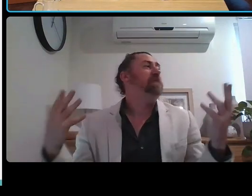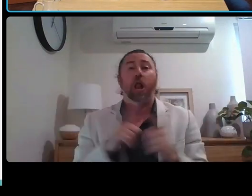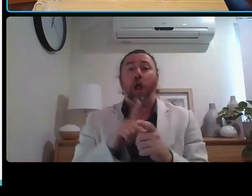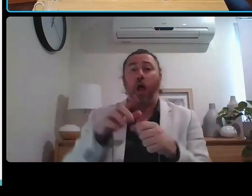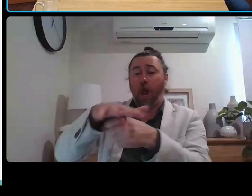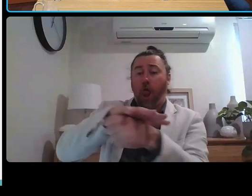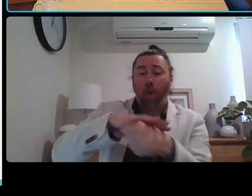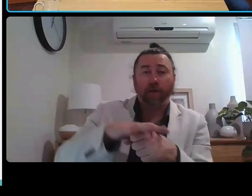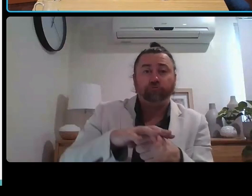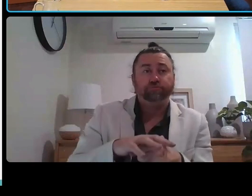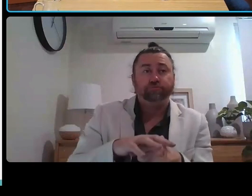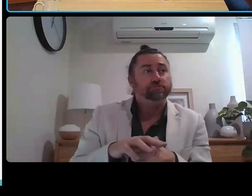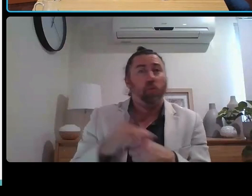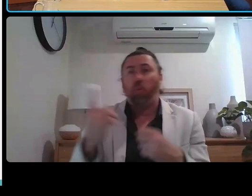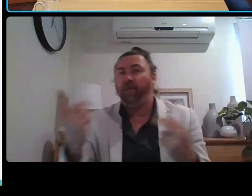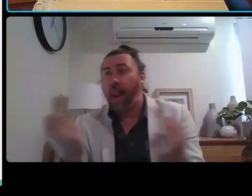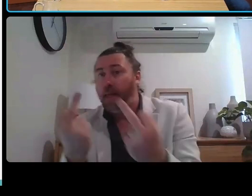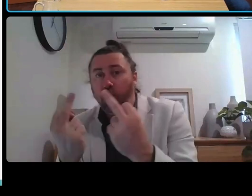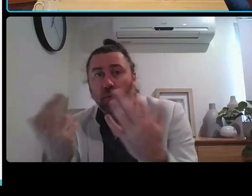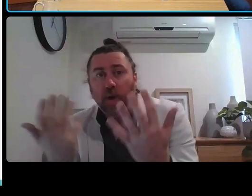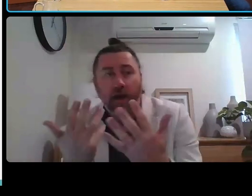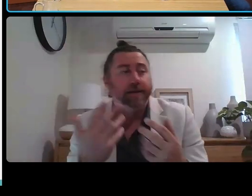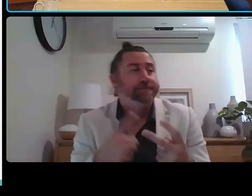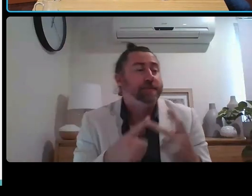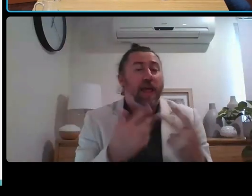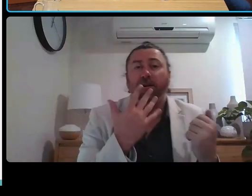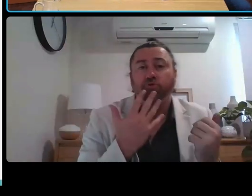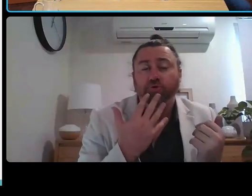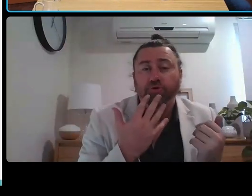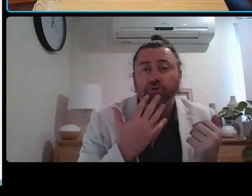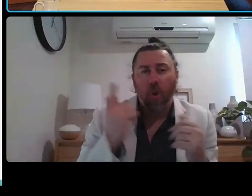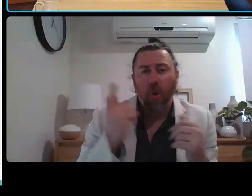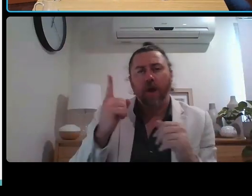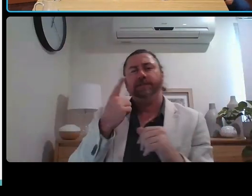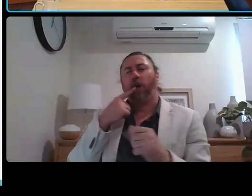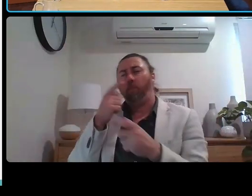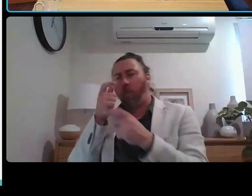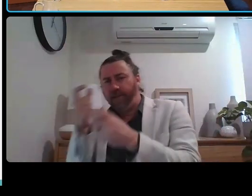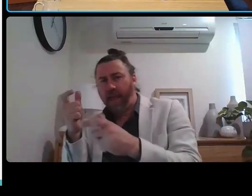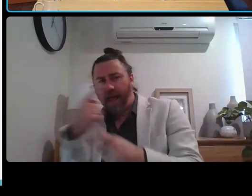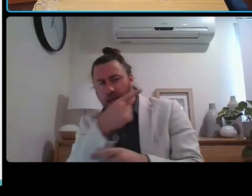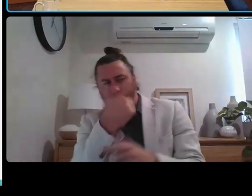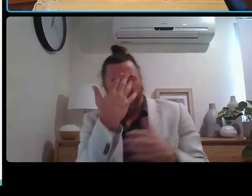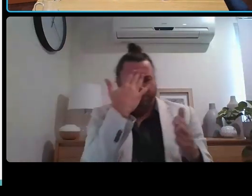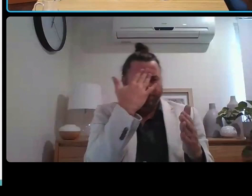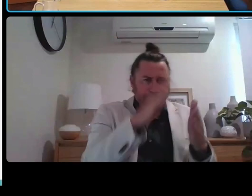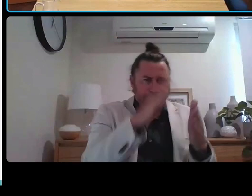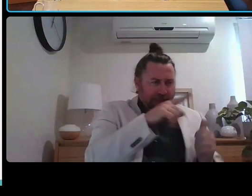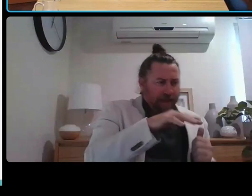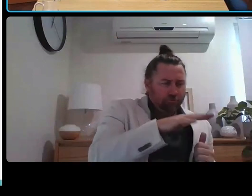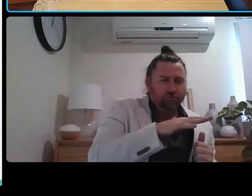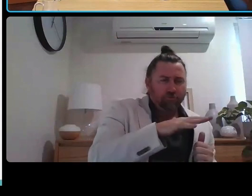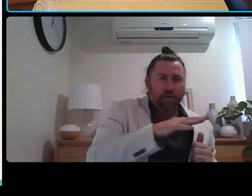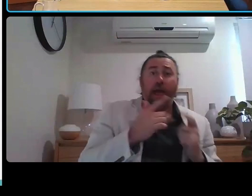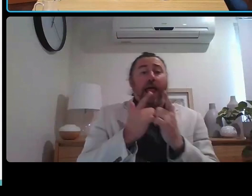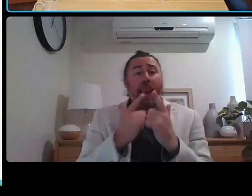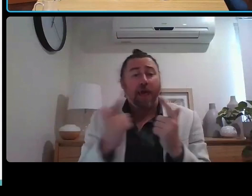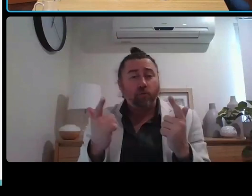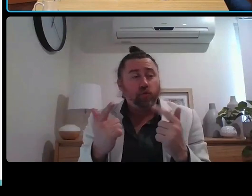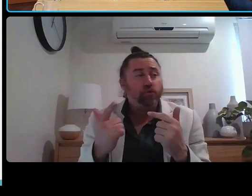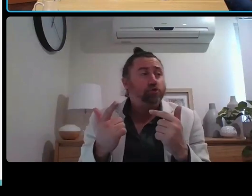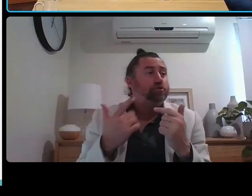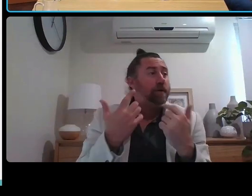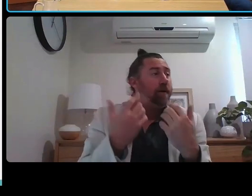and availability, cost, care type, specialisations, language, and faith. We